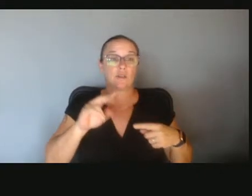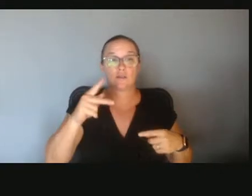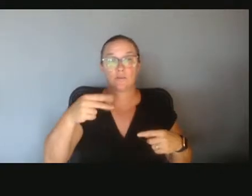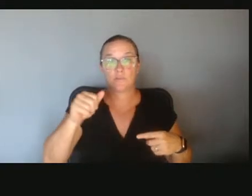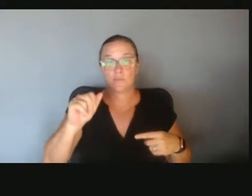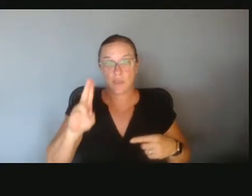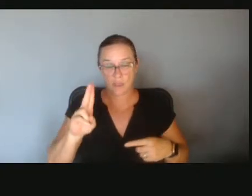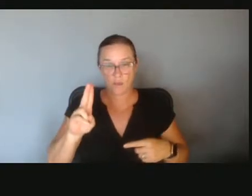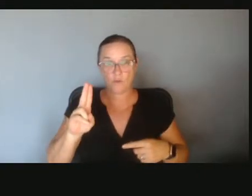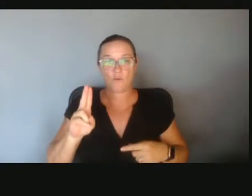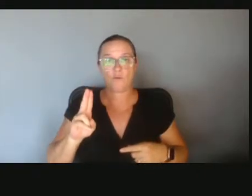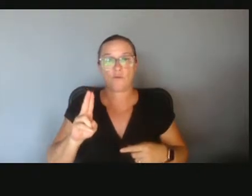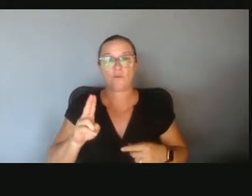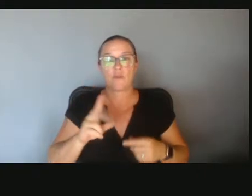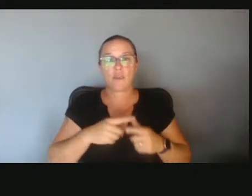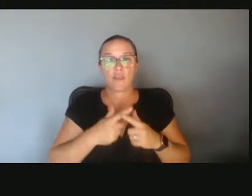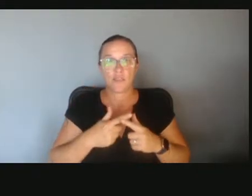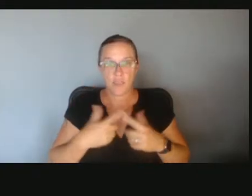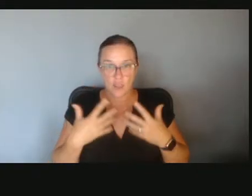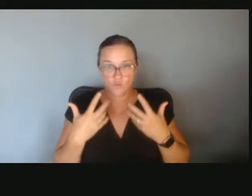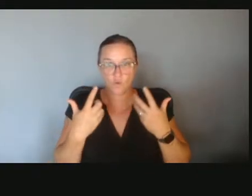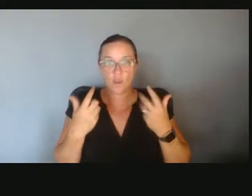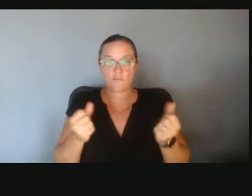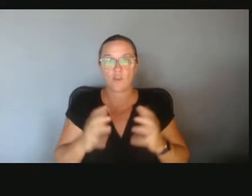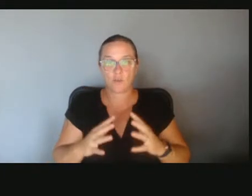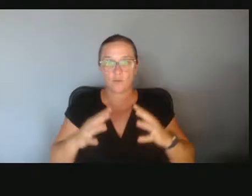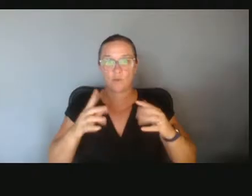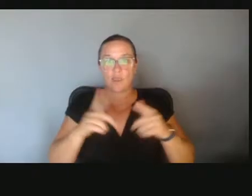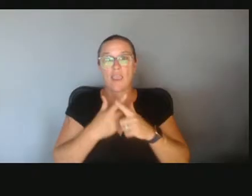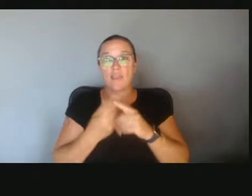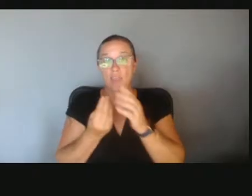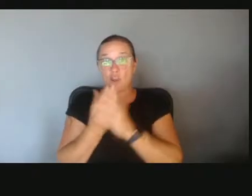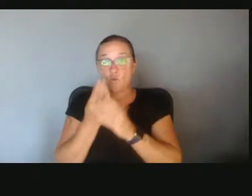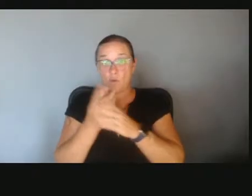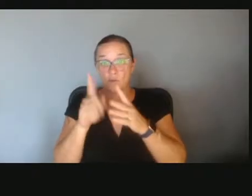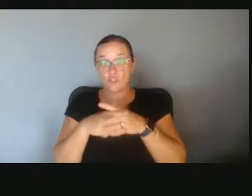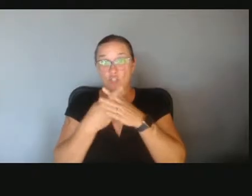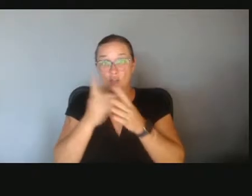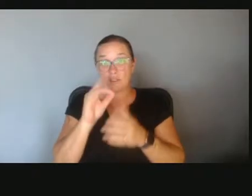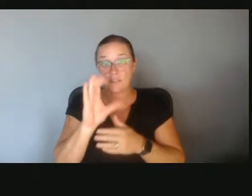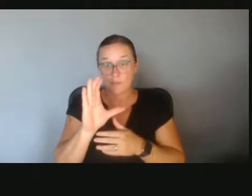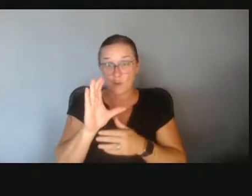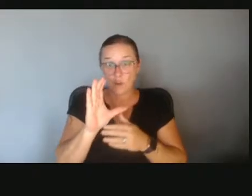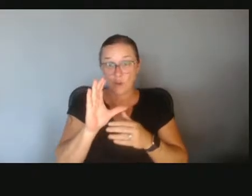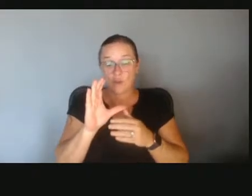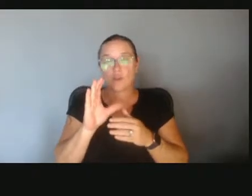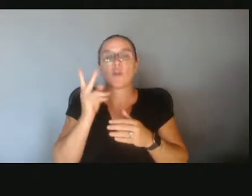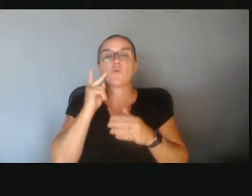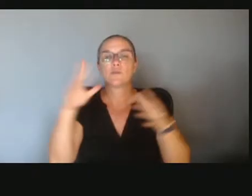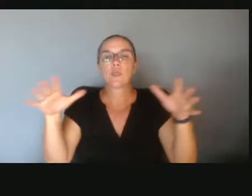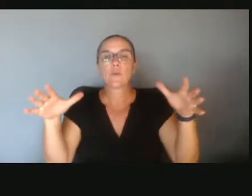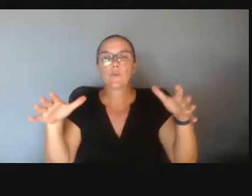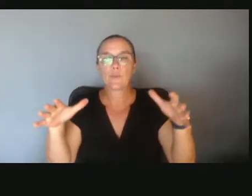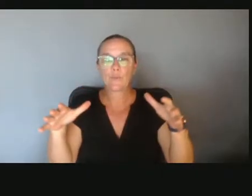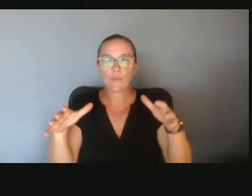Nepal, some recovery. And then once eruption began in December, we saw the diversion